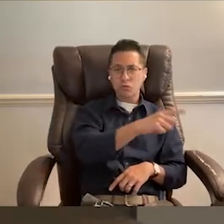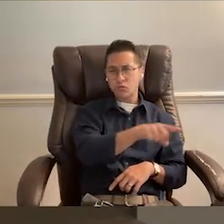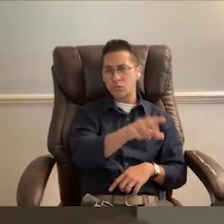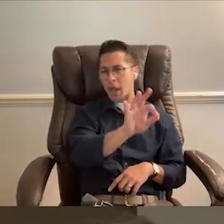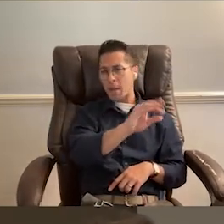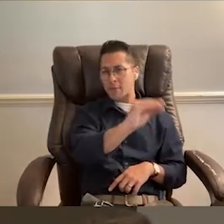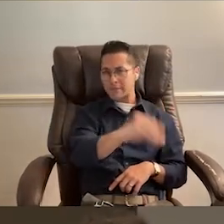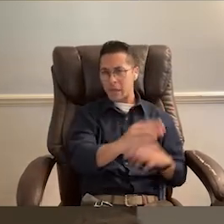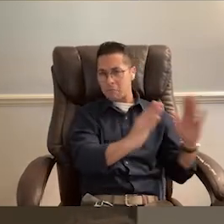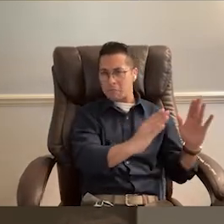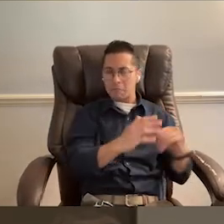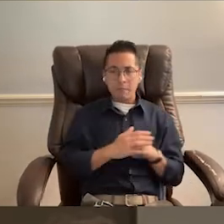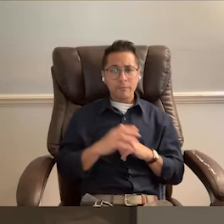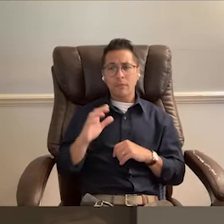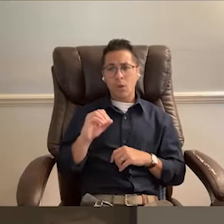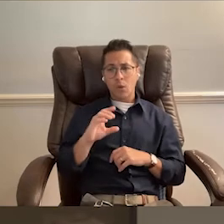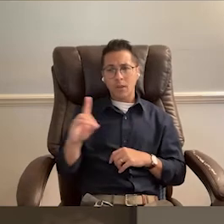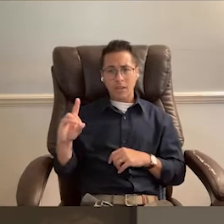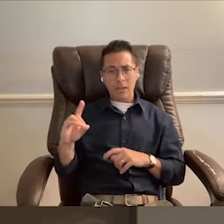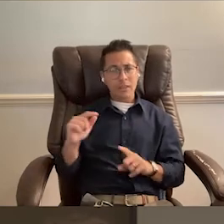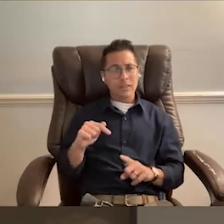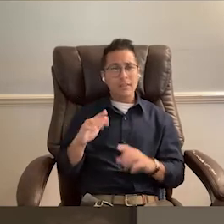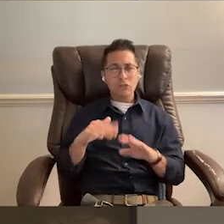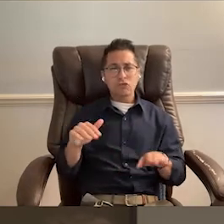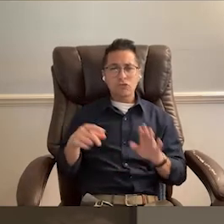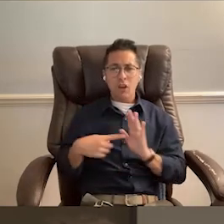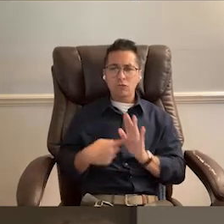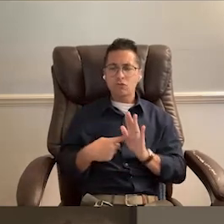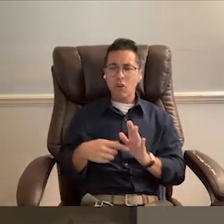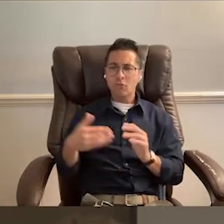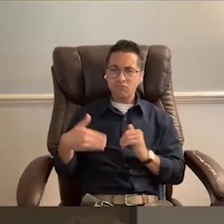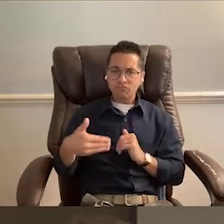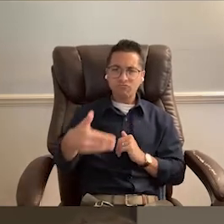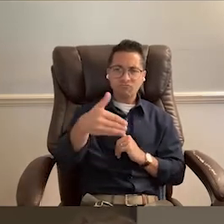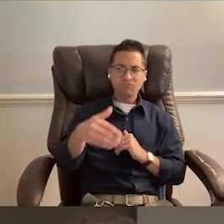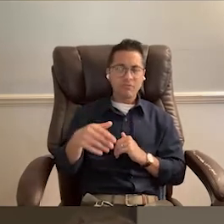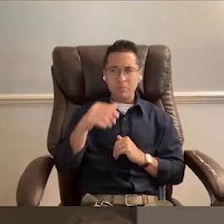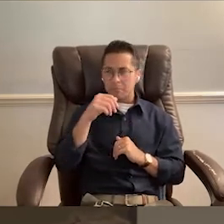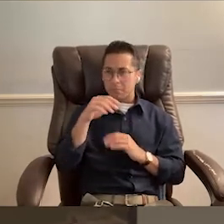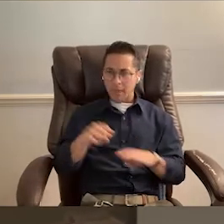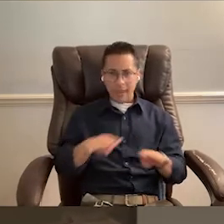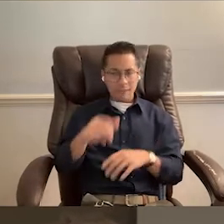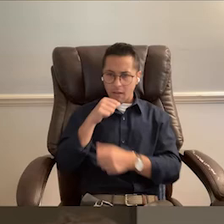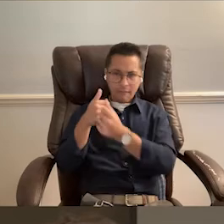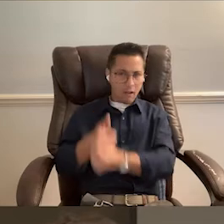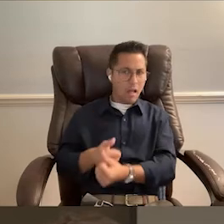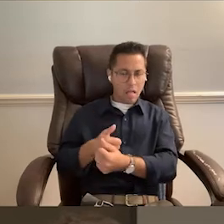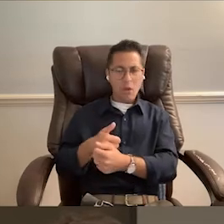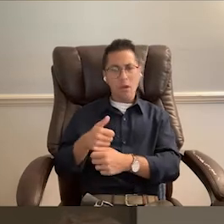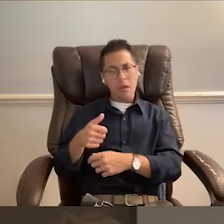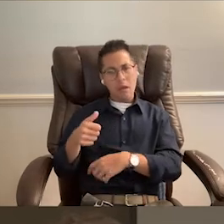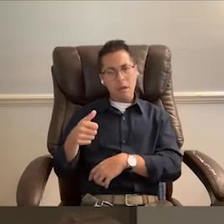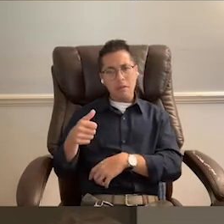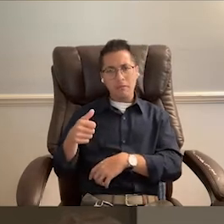to 16%. Girls from 2 to 9%. ODD is a condition in which a child displays